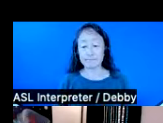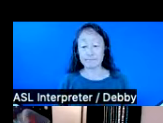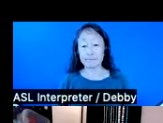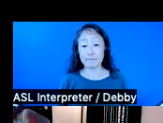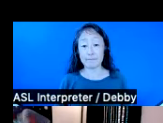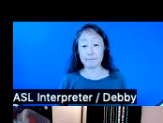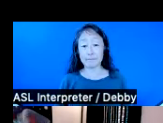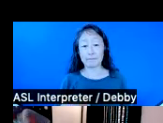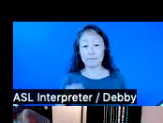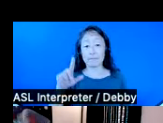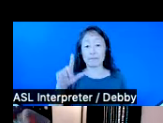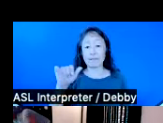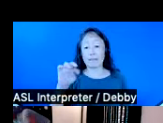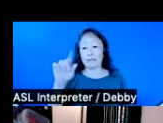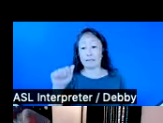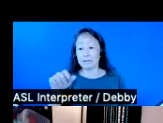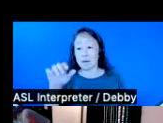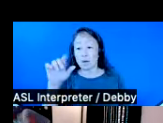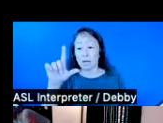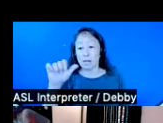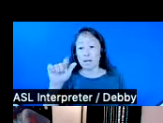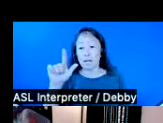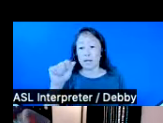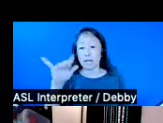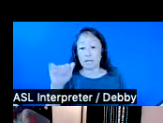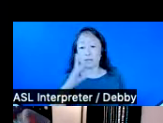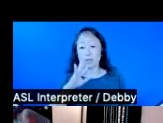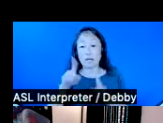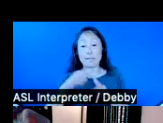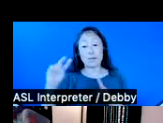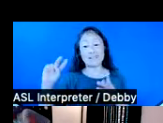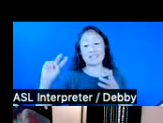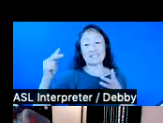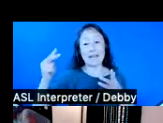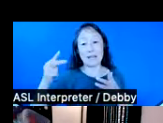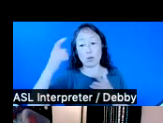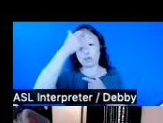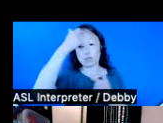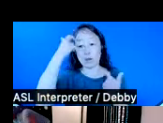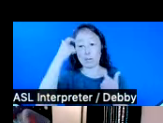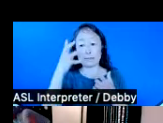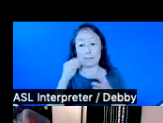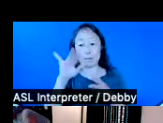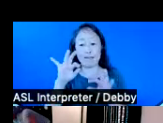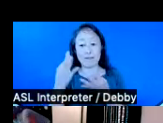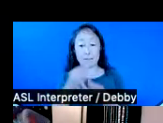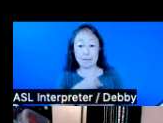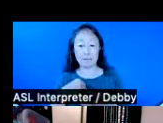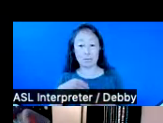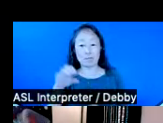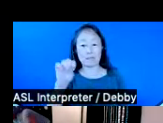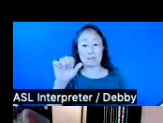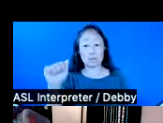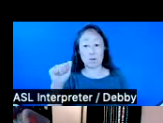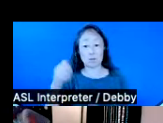So Alania is talking about secondary trauma experienced by family members. Sexual assault survivors'